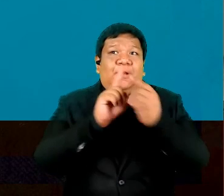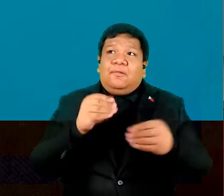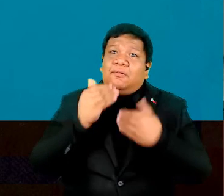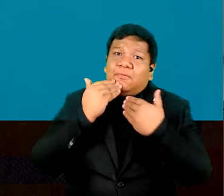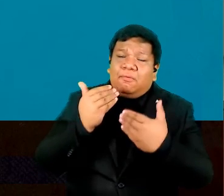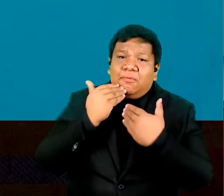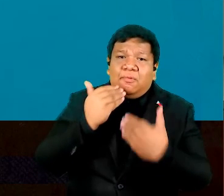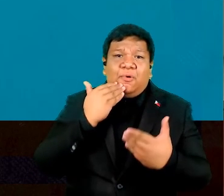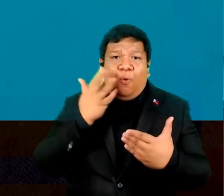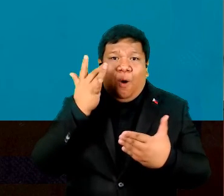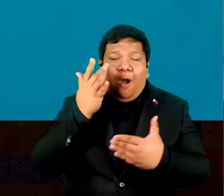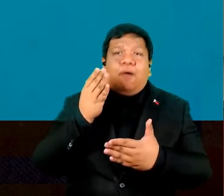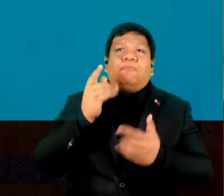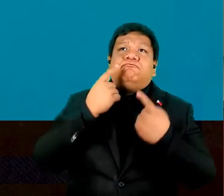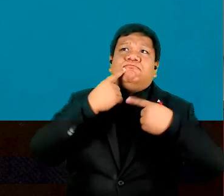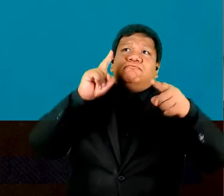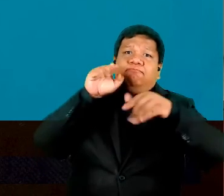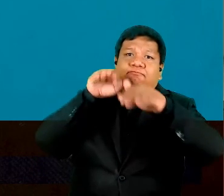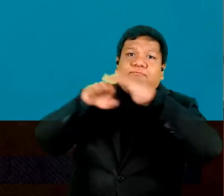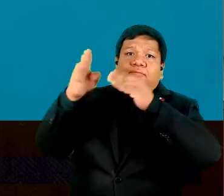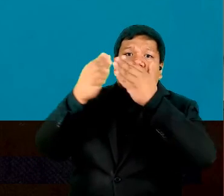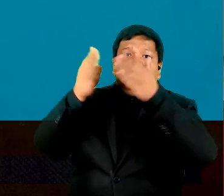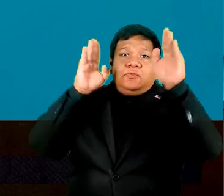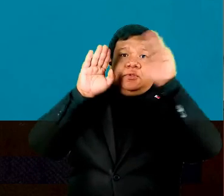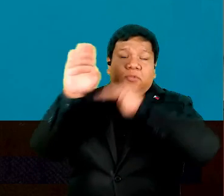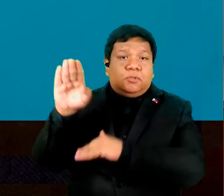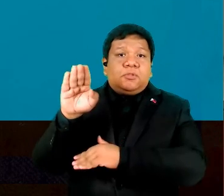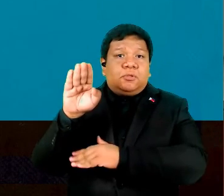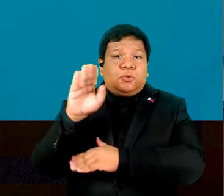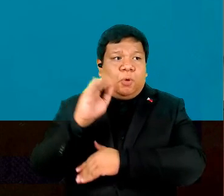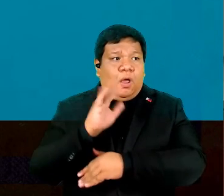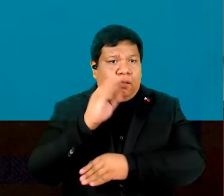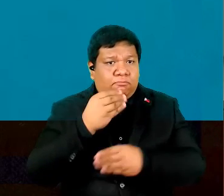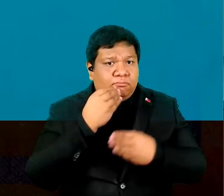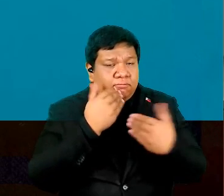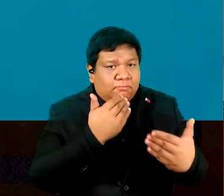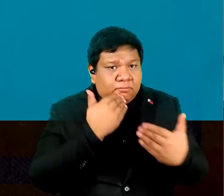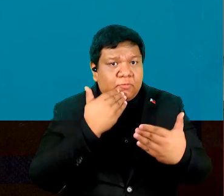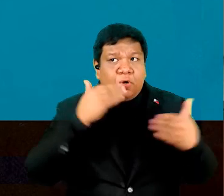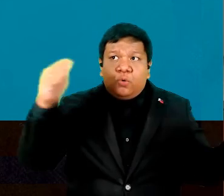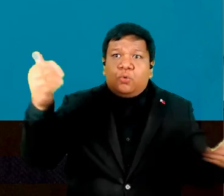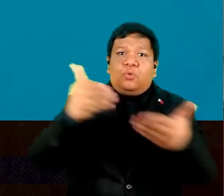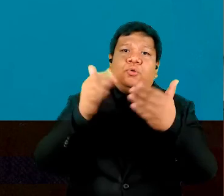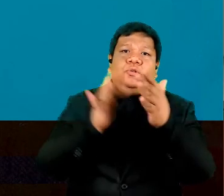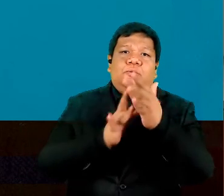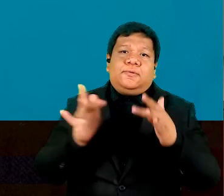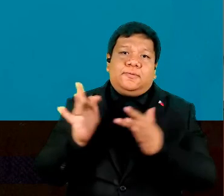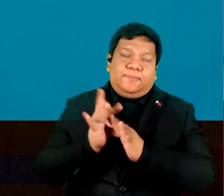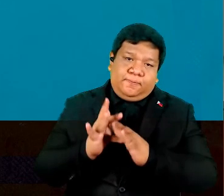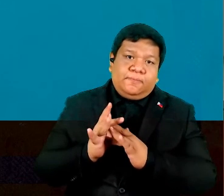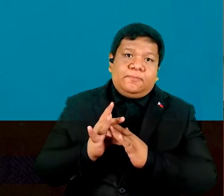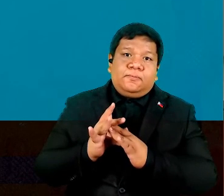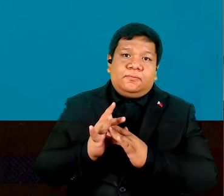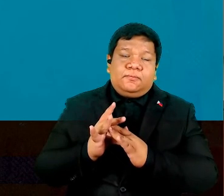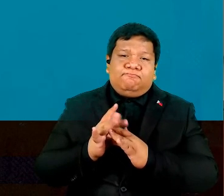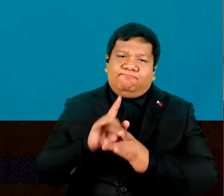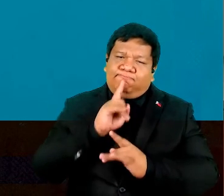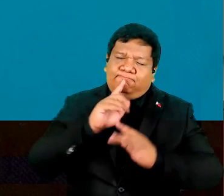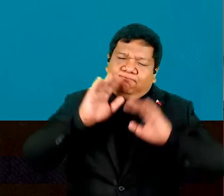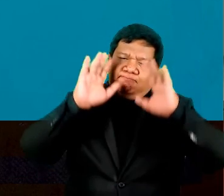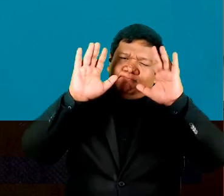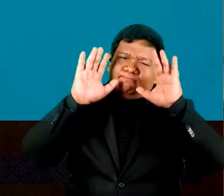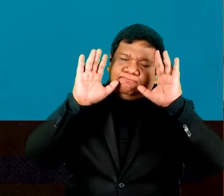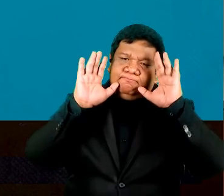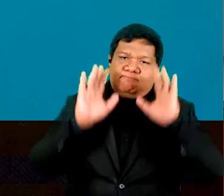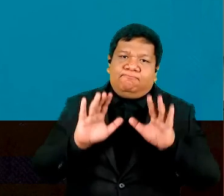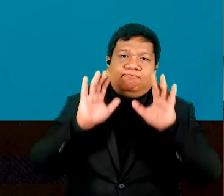in thanksgiving when you step on to heaven, they will thank you for introducing Christ to them. And this will be a